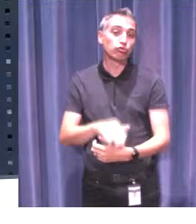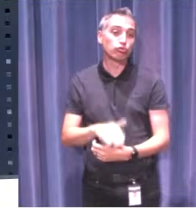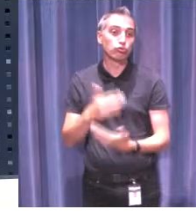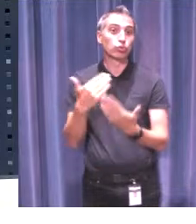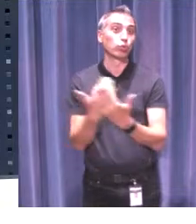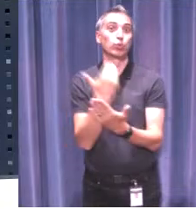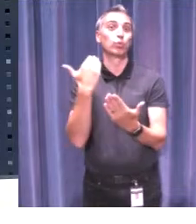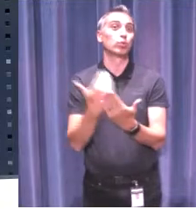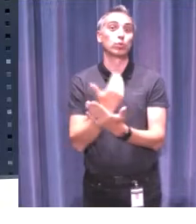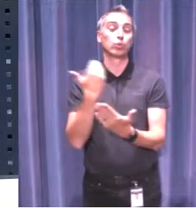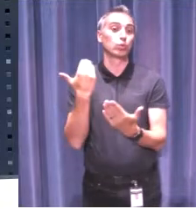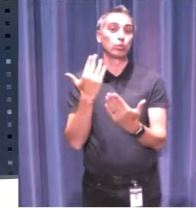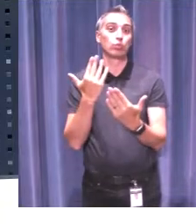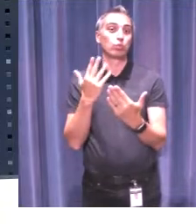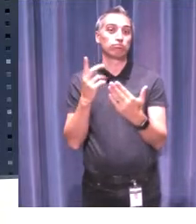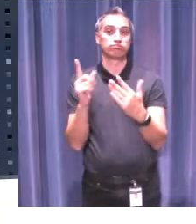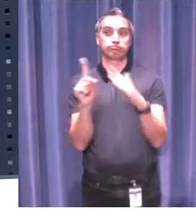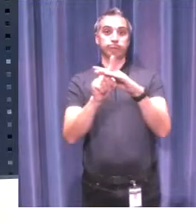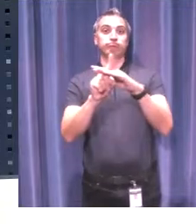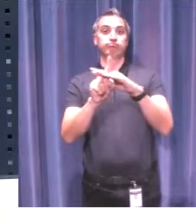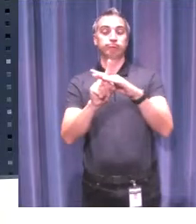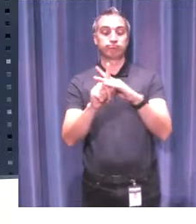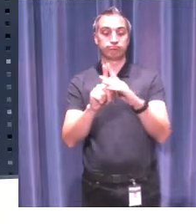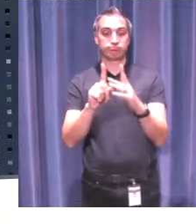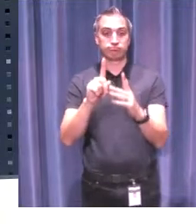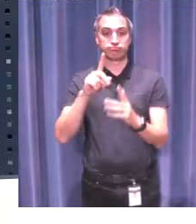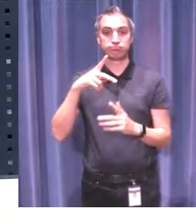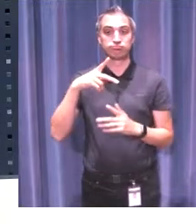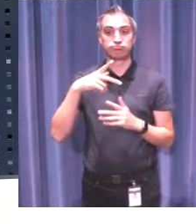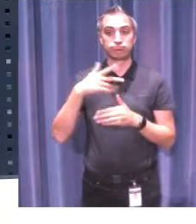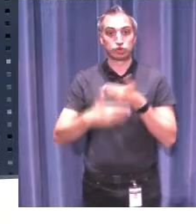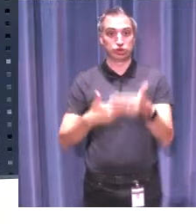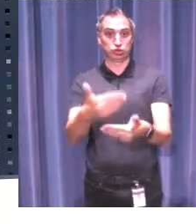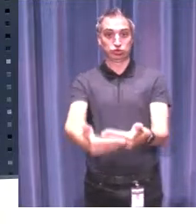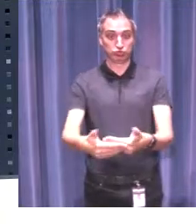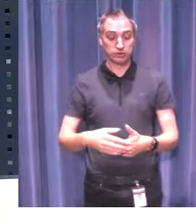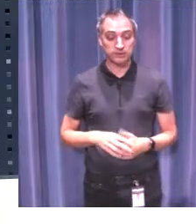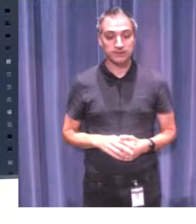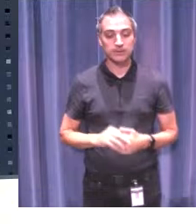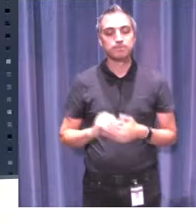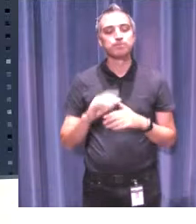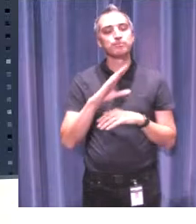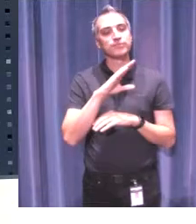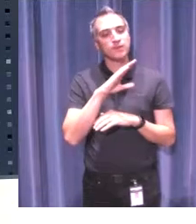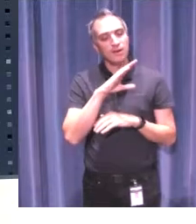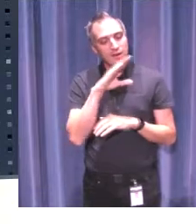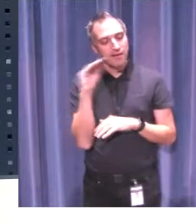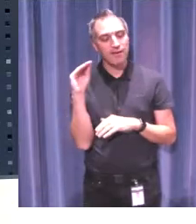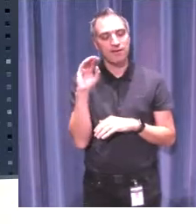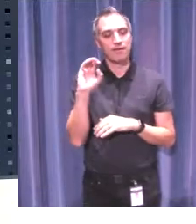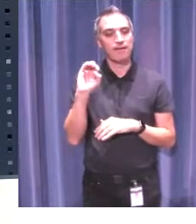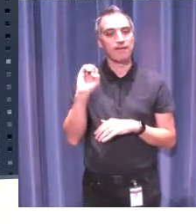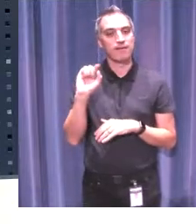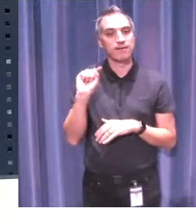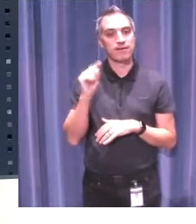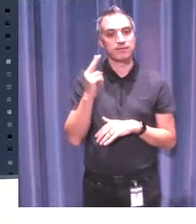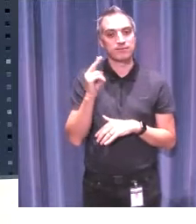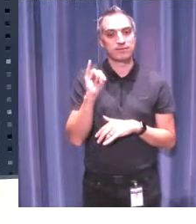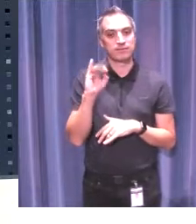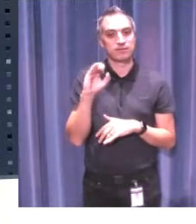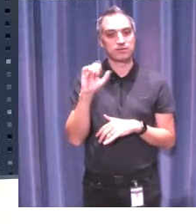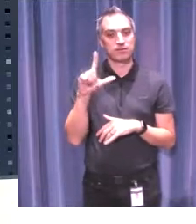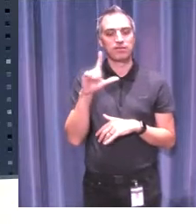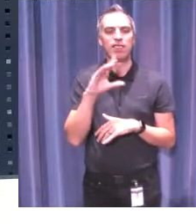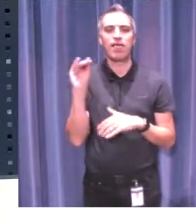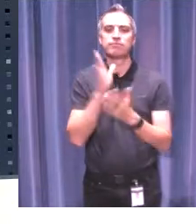new and updated protocols, and ethical and transparent practices, I think,